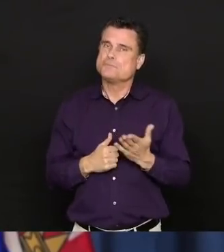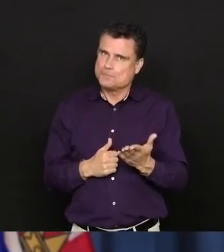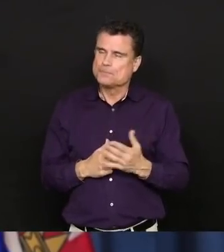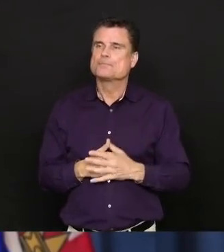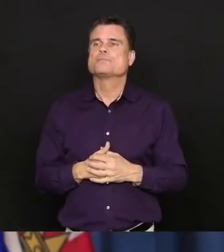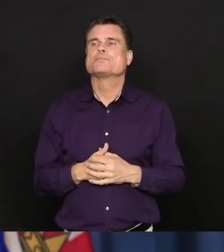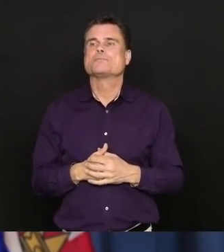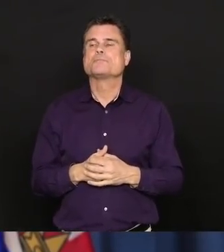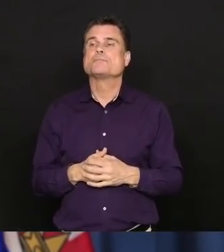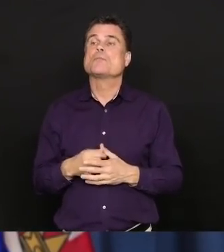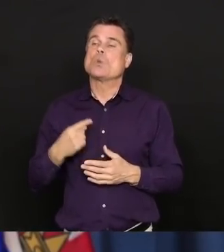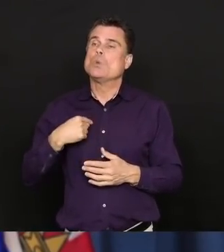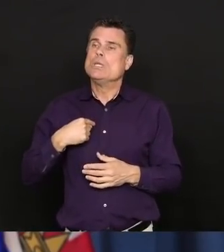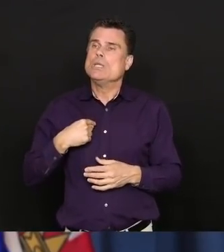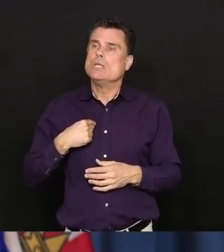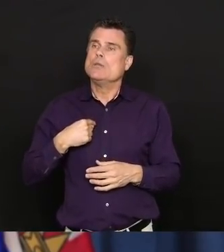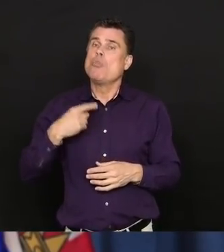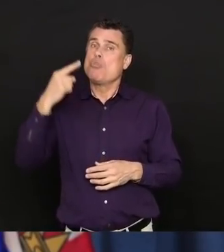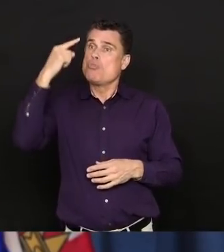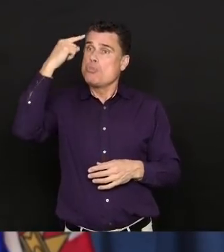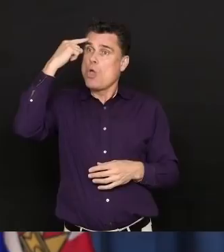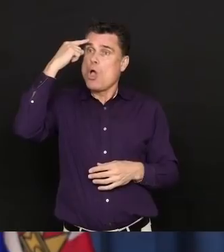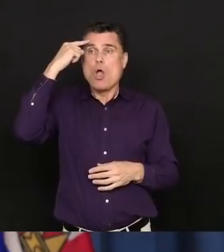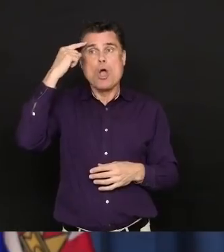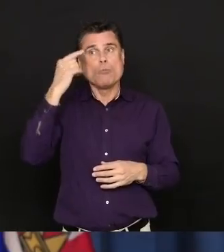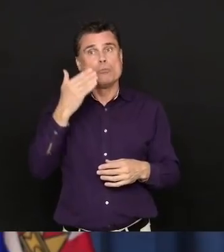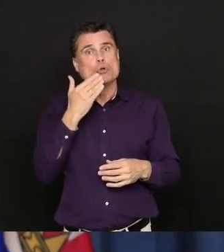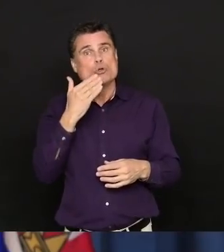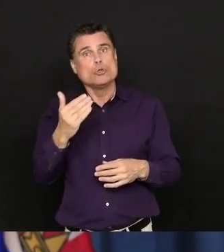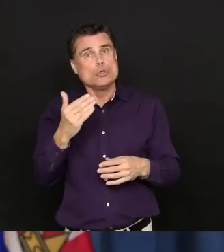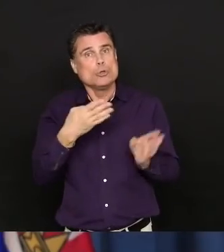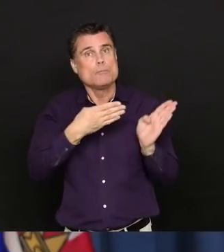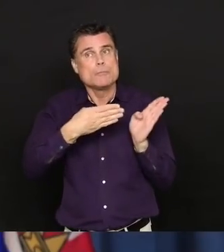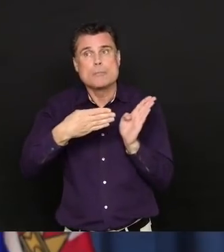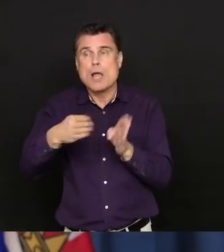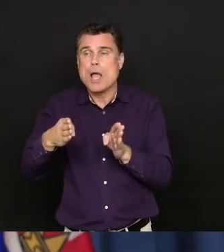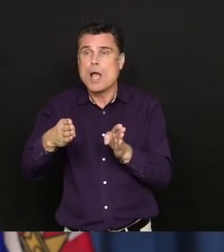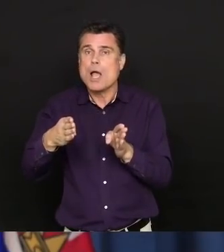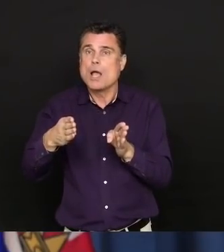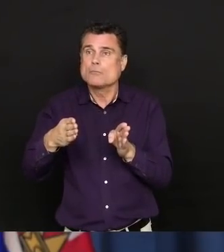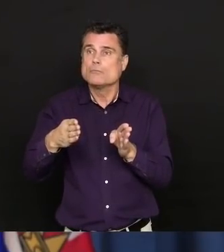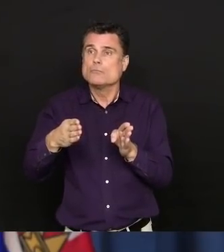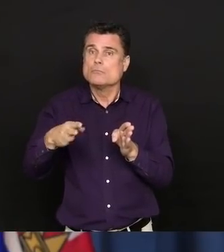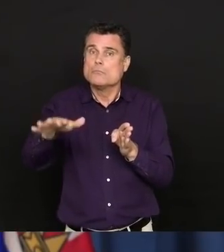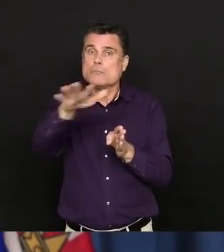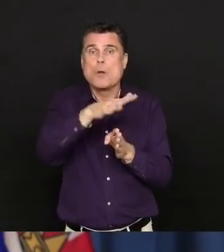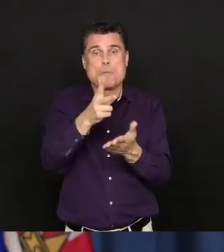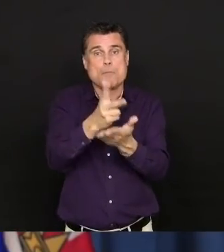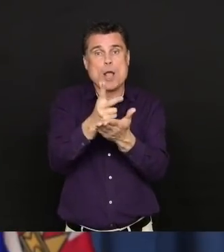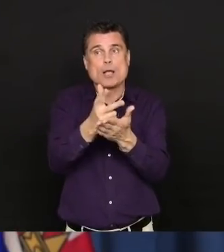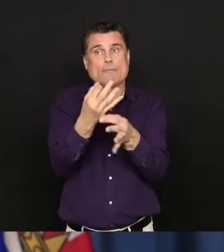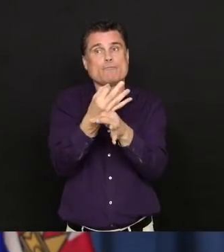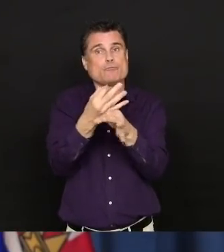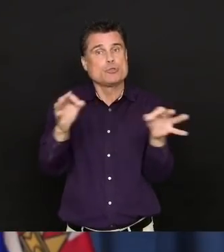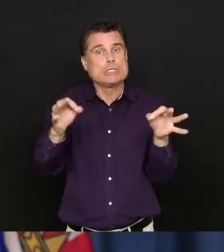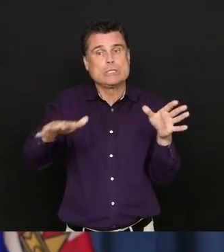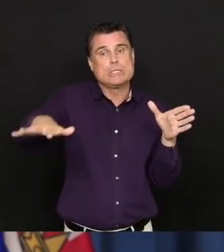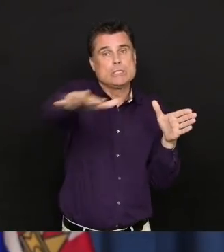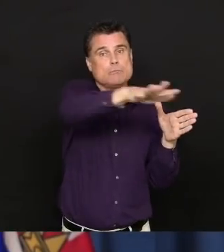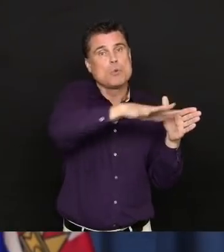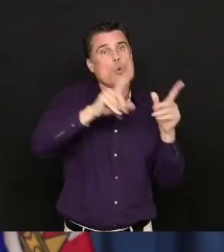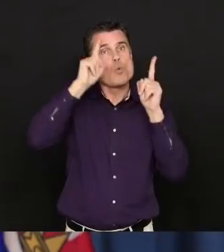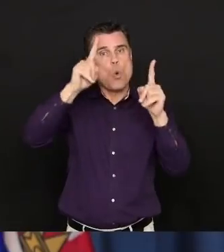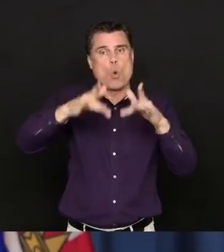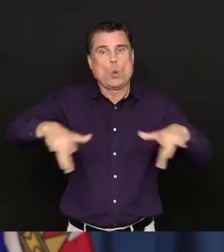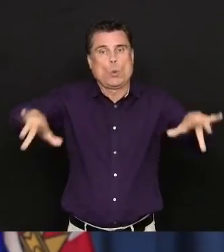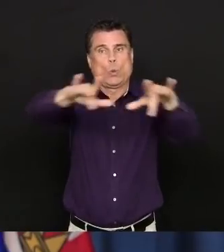we're reviewing those questions, and I think it's fair to say I've learned more about parking than many other things in my life. But I would